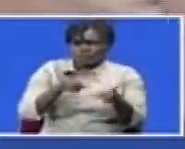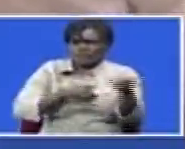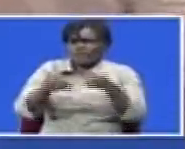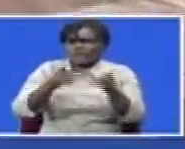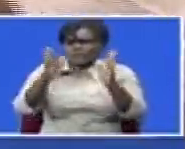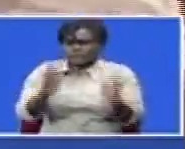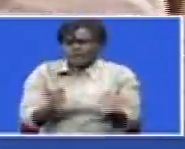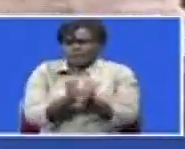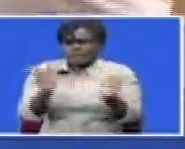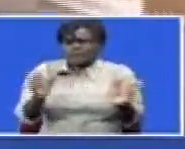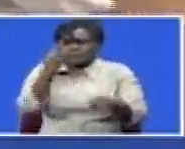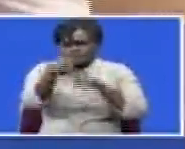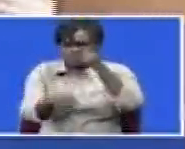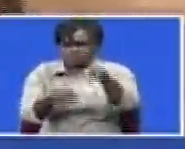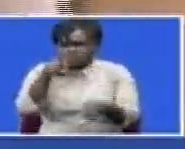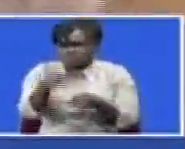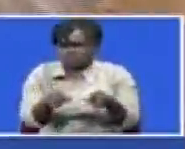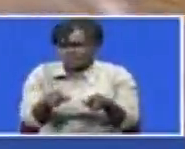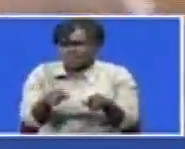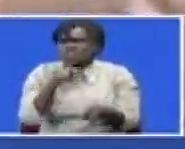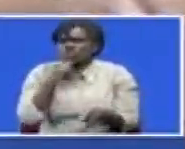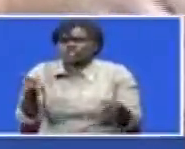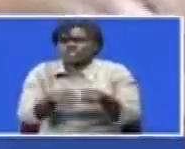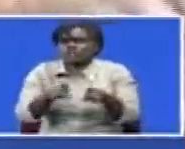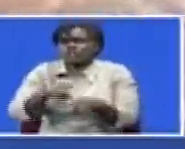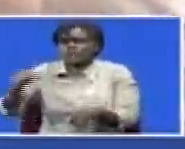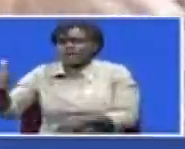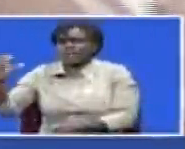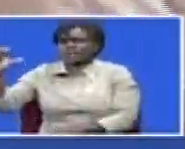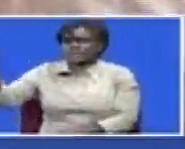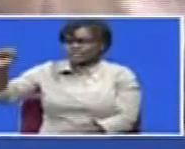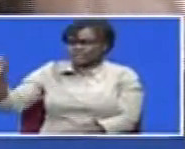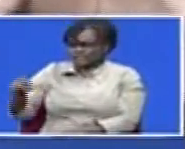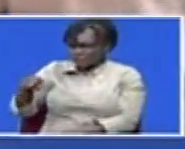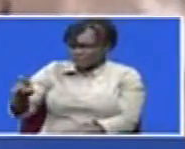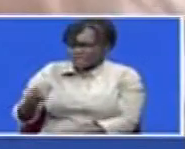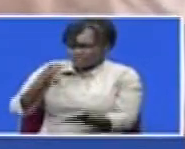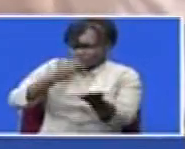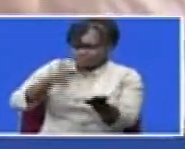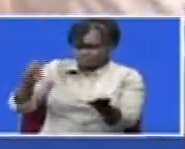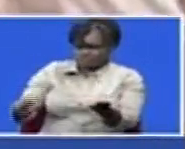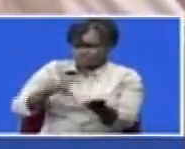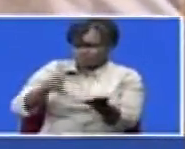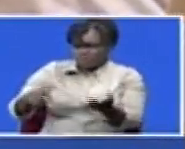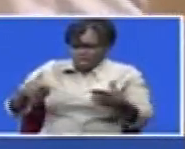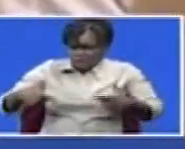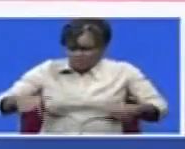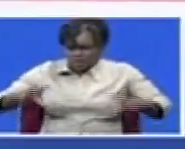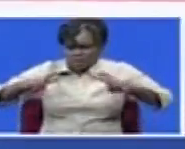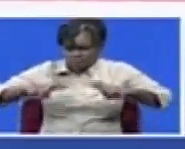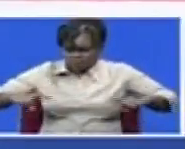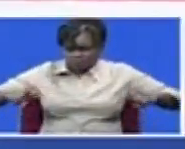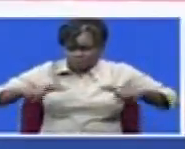Directorate of Public Prosecutions. Unlike other cabinet secretaries who have been forced to step aside to allow state